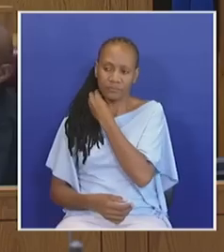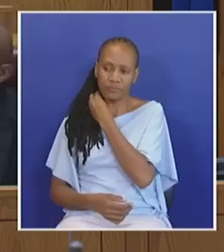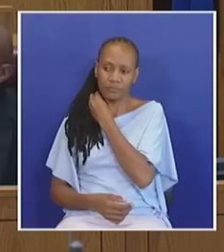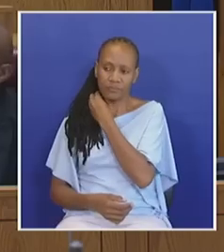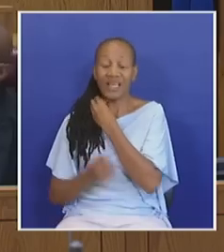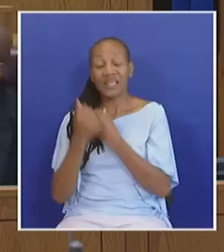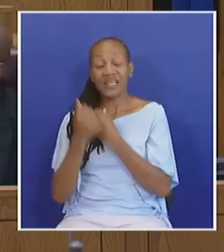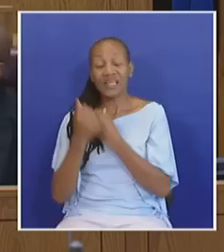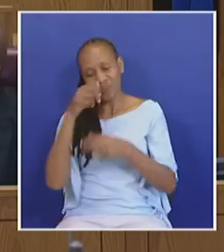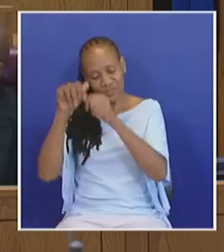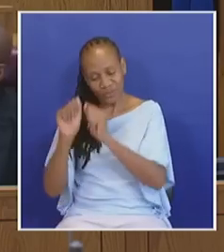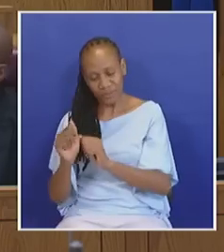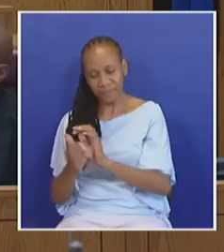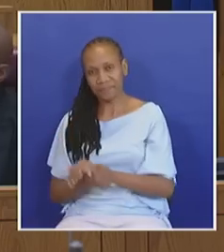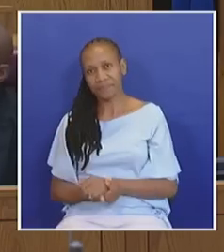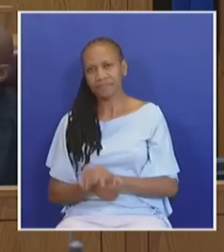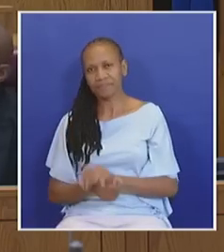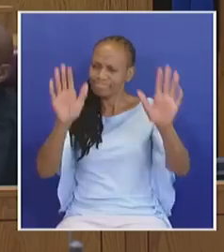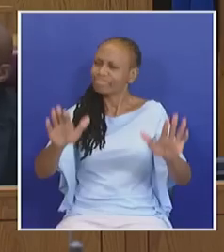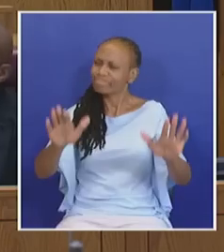Sorry. Order.